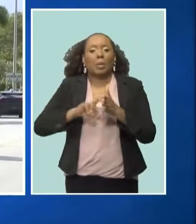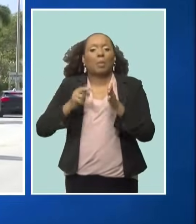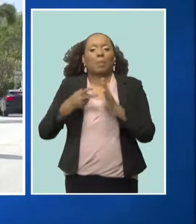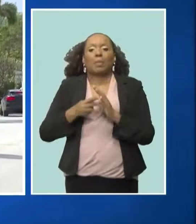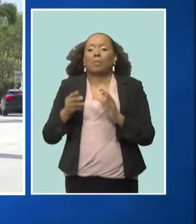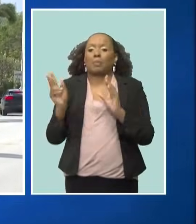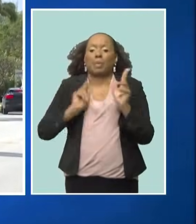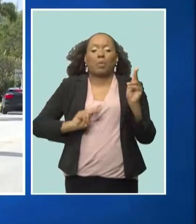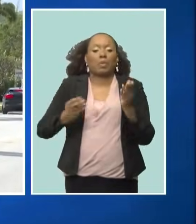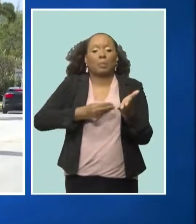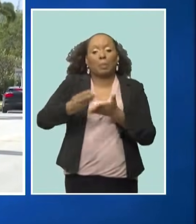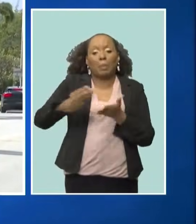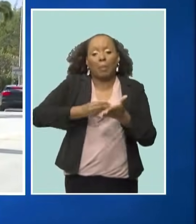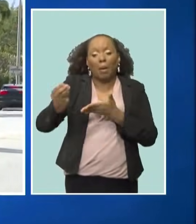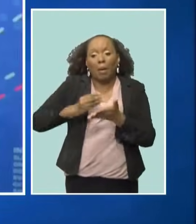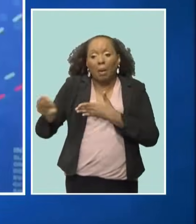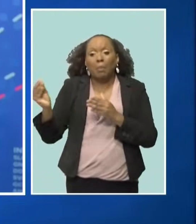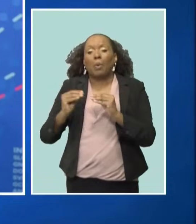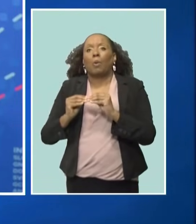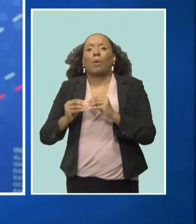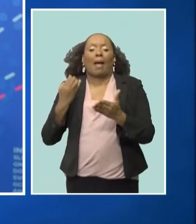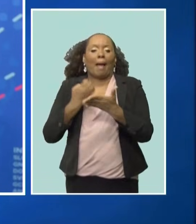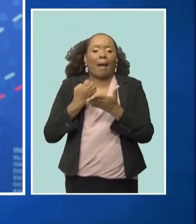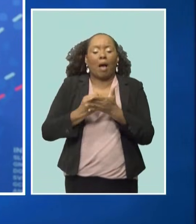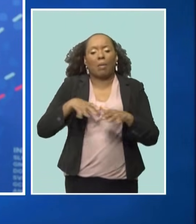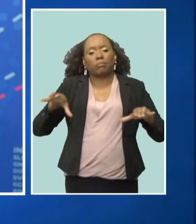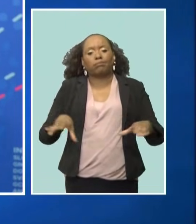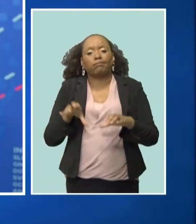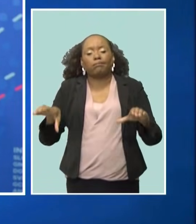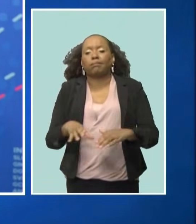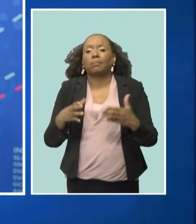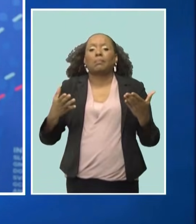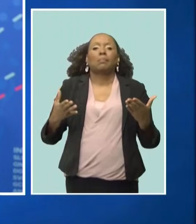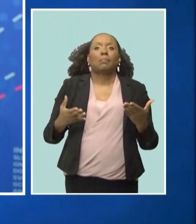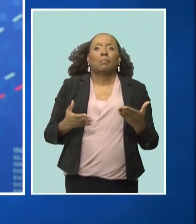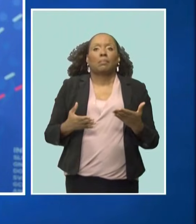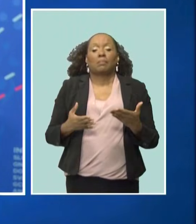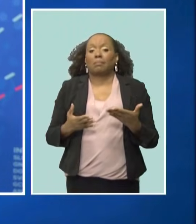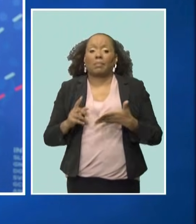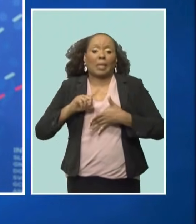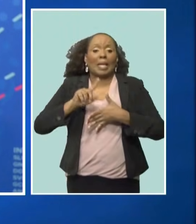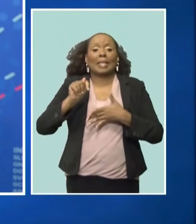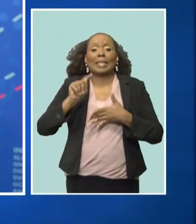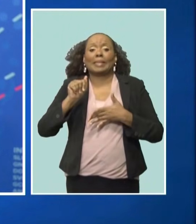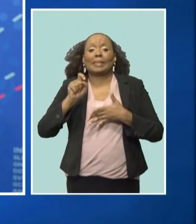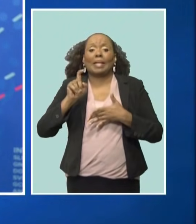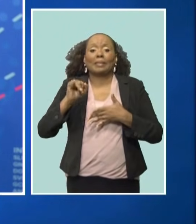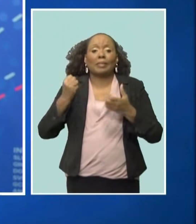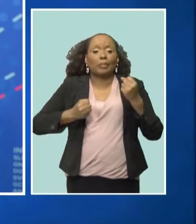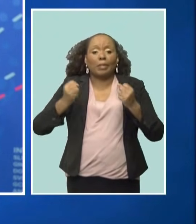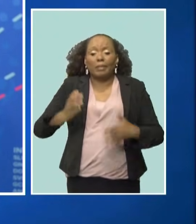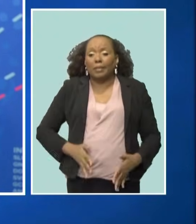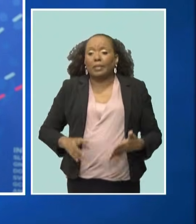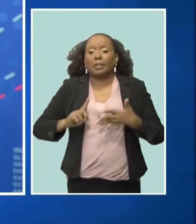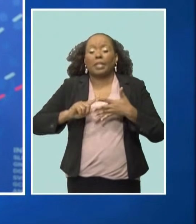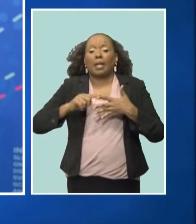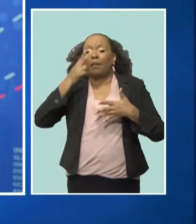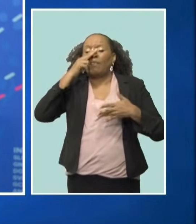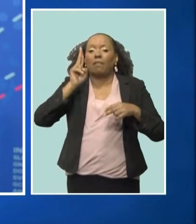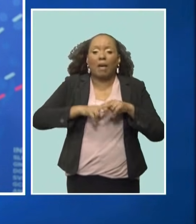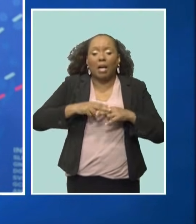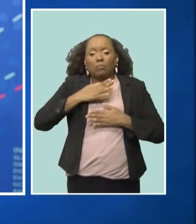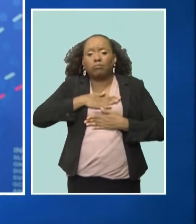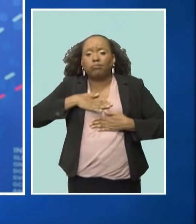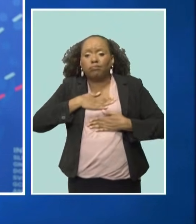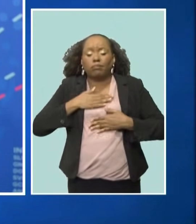island. It also means additional economic activity in Barbados, from the taxi operators to attractions to the local